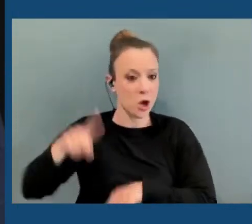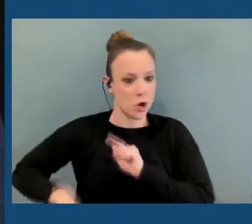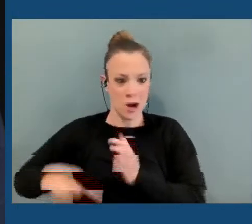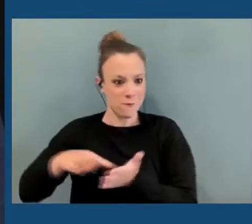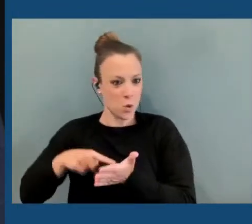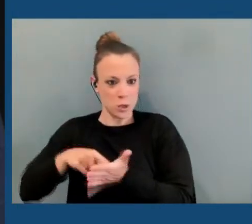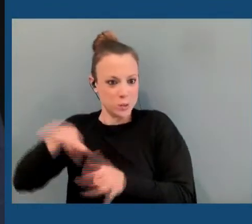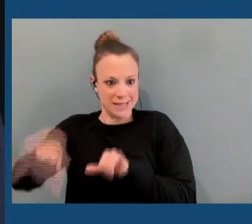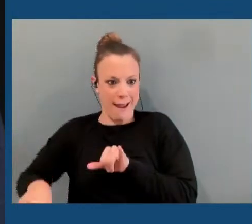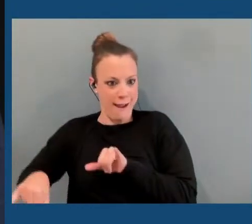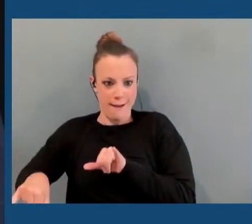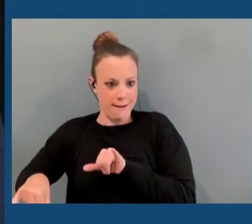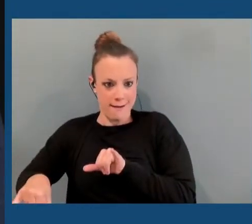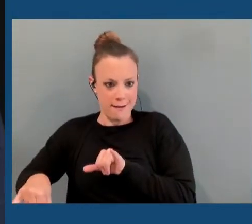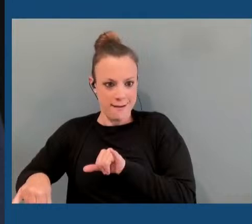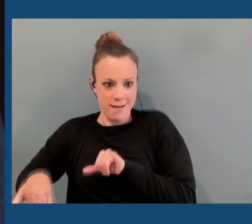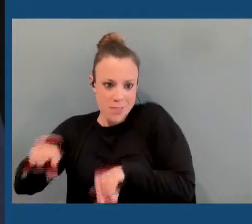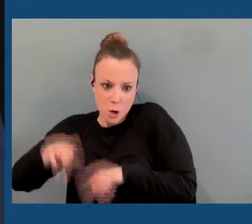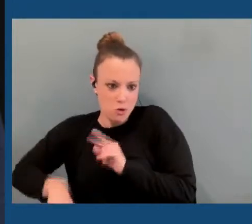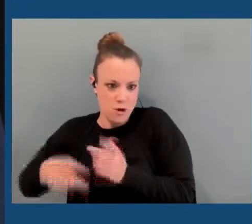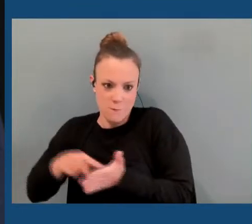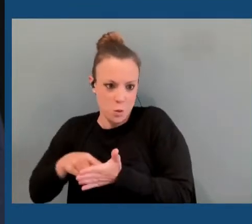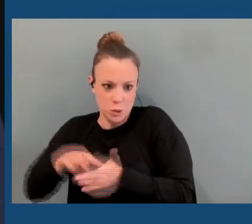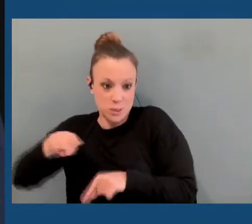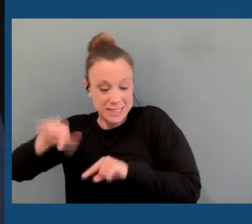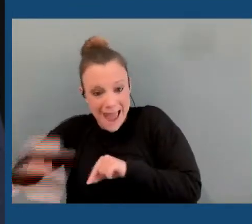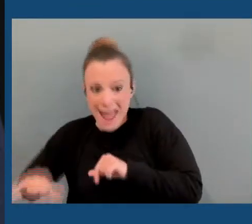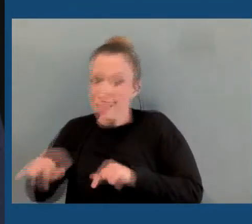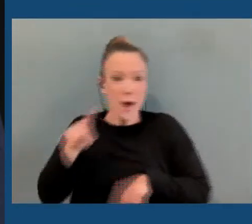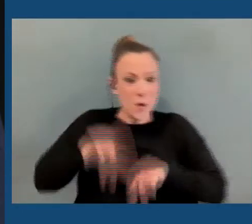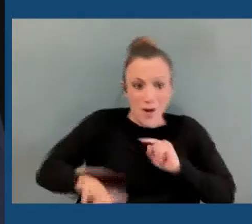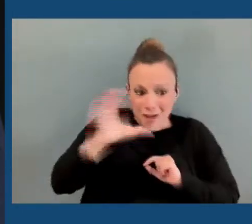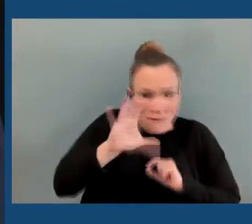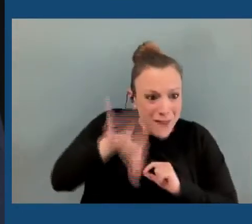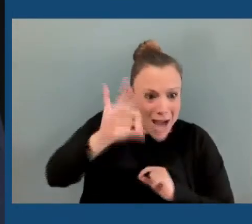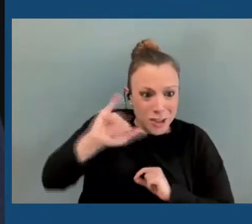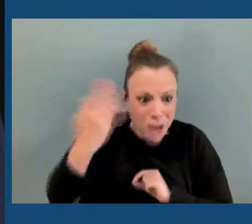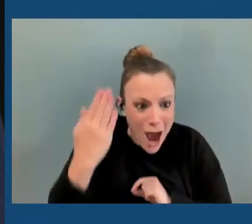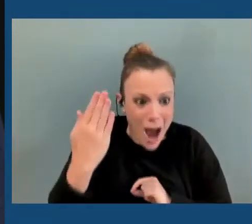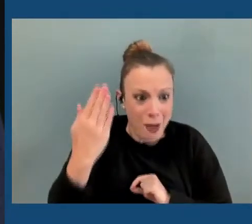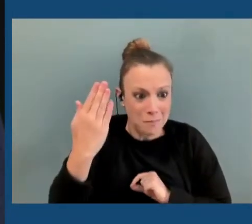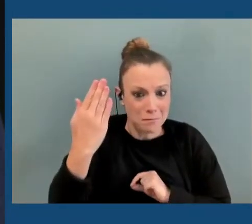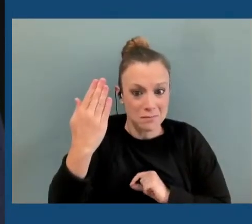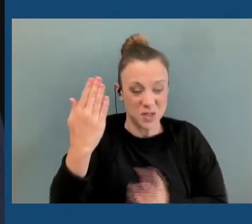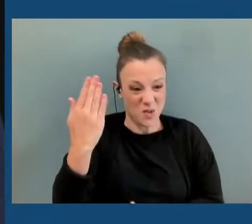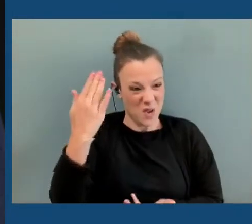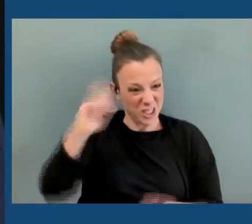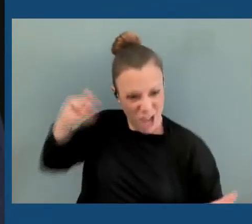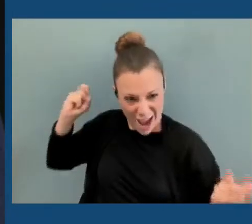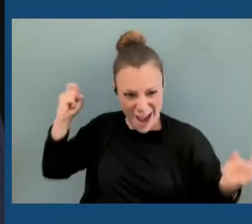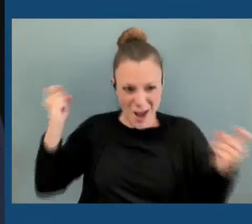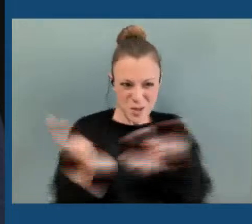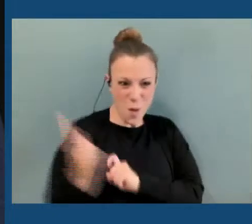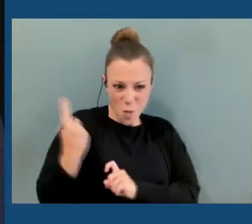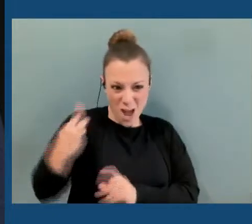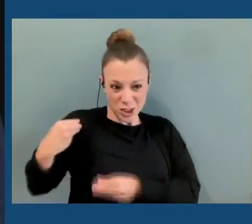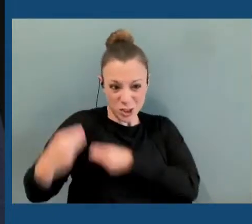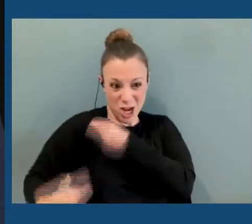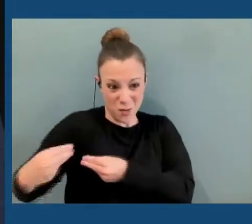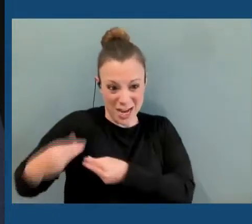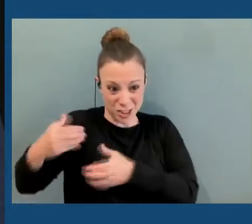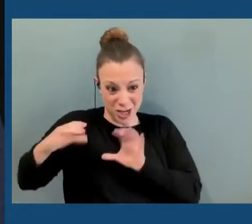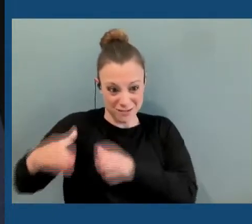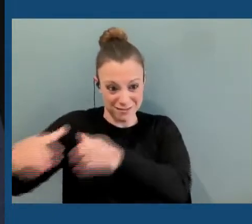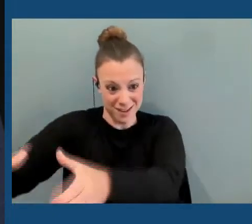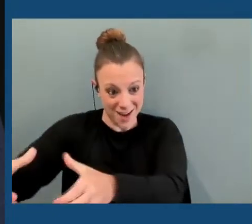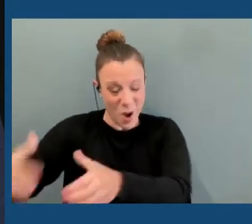because they didn't love it, but they couldn't find jobs. What a transformation in one generation. Where we have jobs, we need to